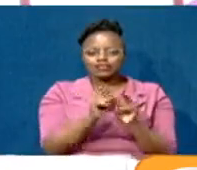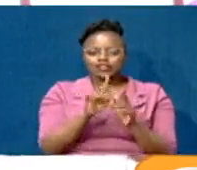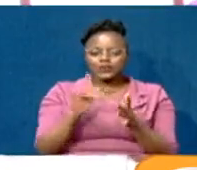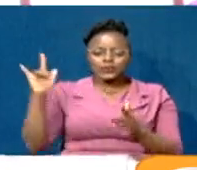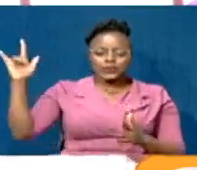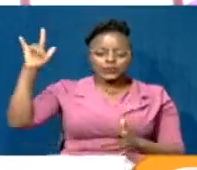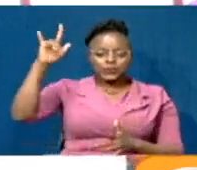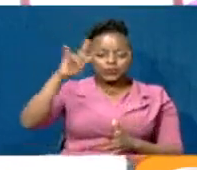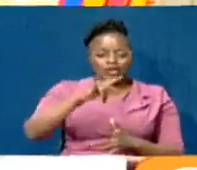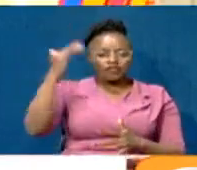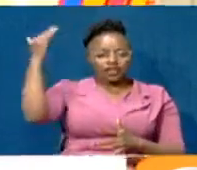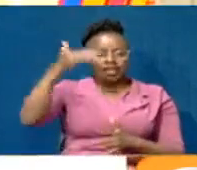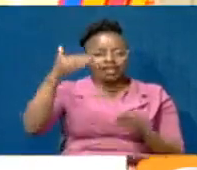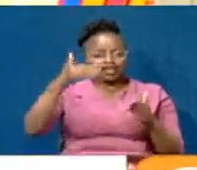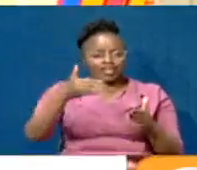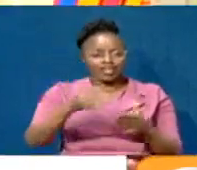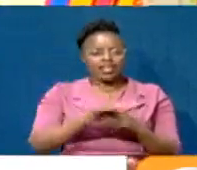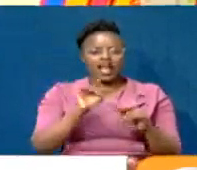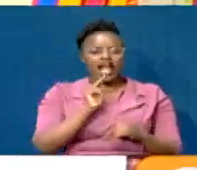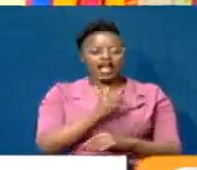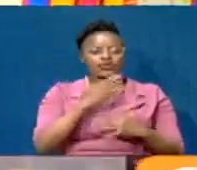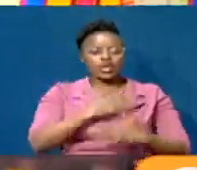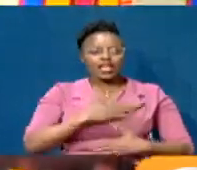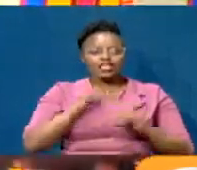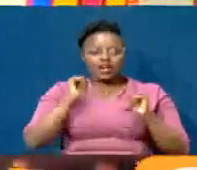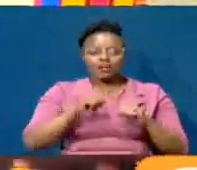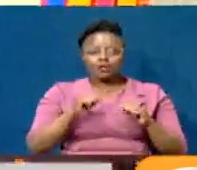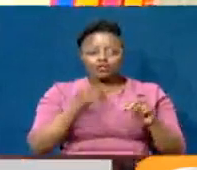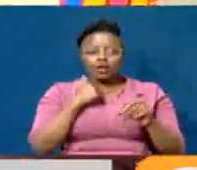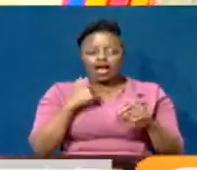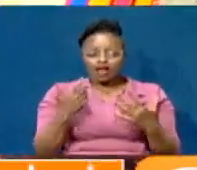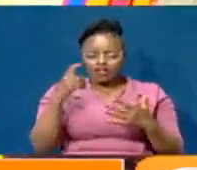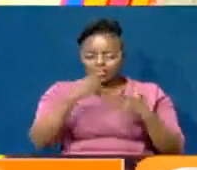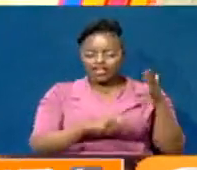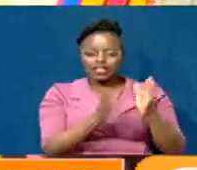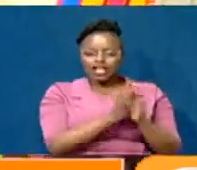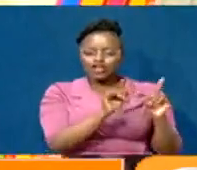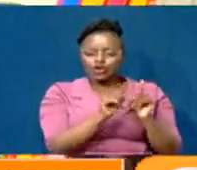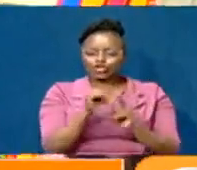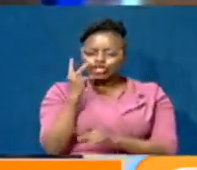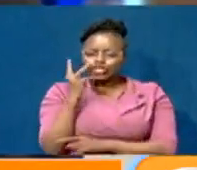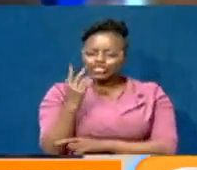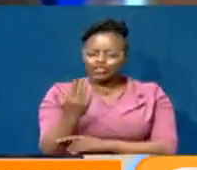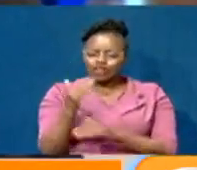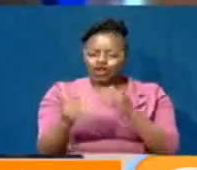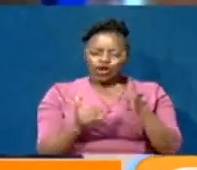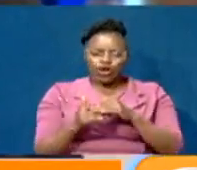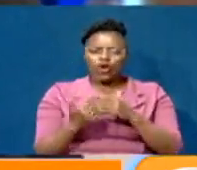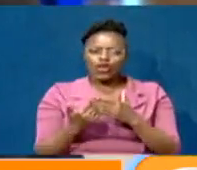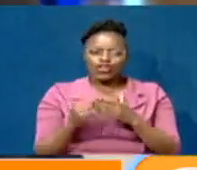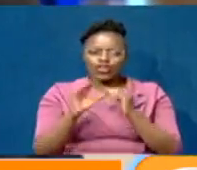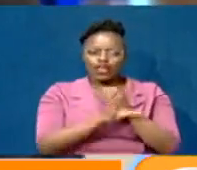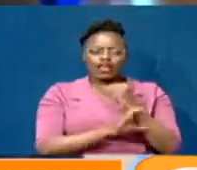aircraft to land directly here. We appreciate that you are able to do the task that is required. And you see, all the countries that